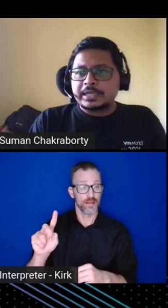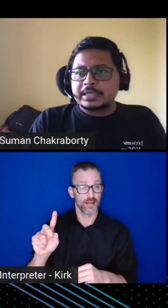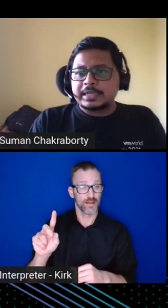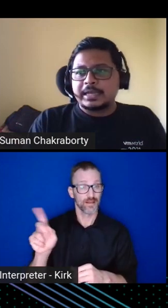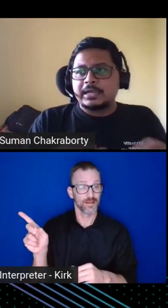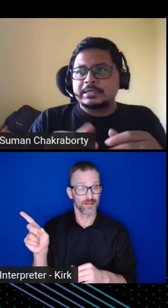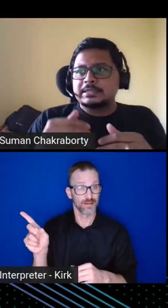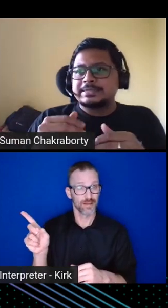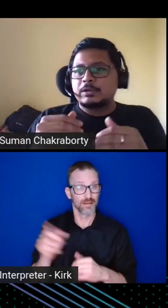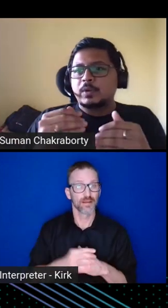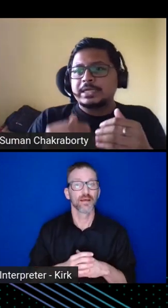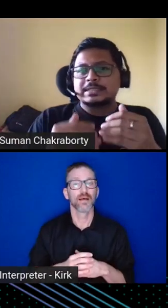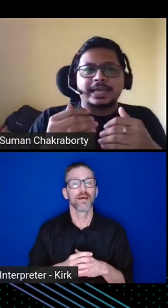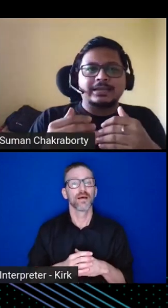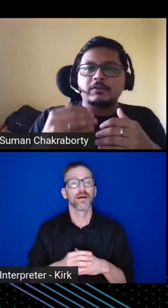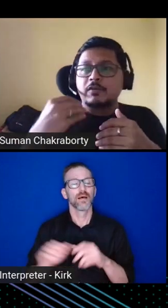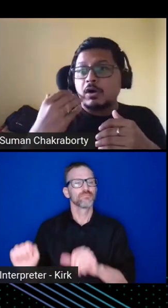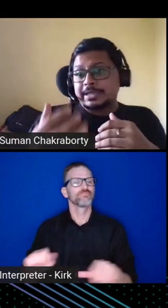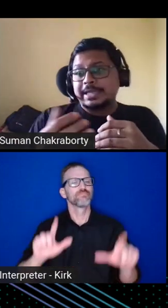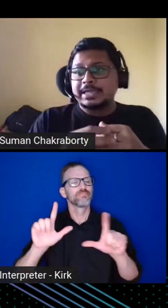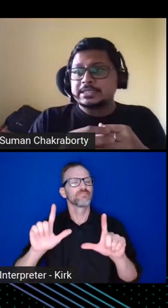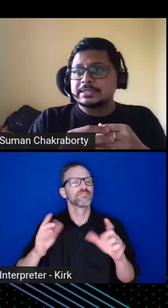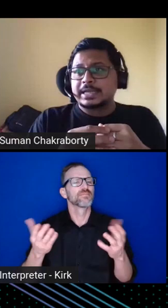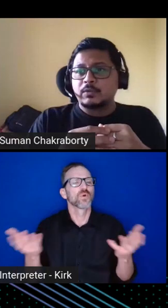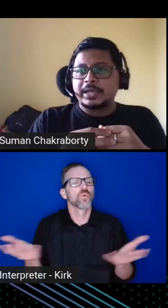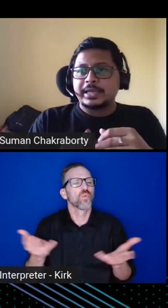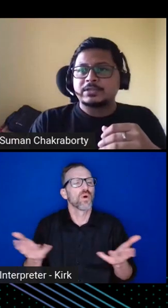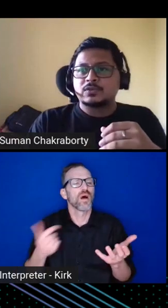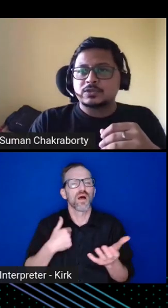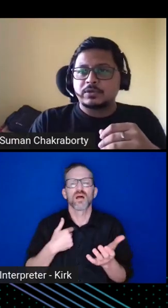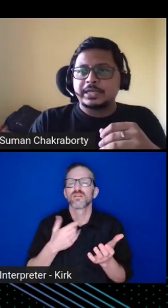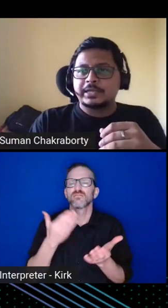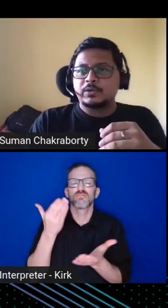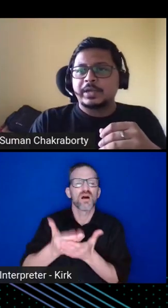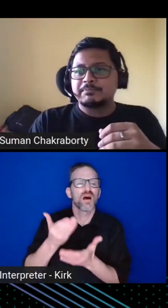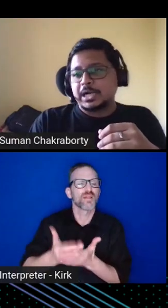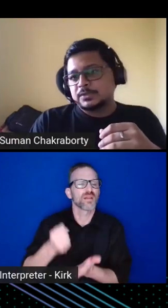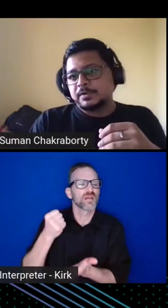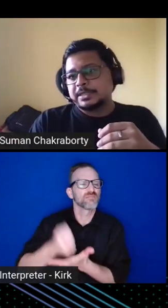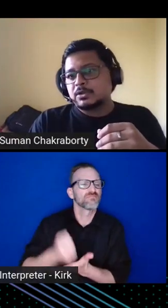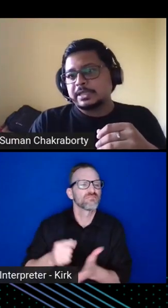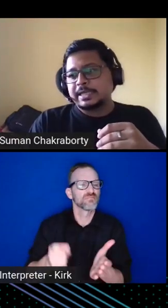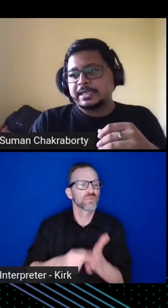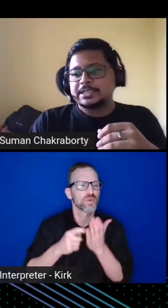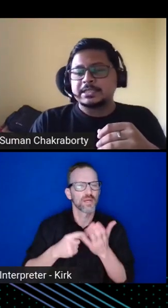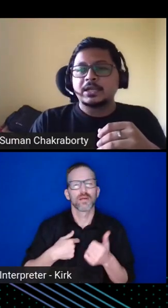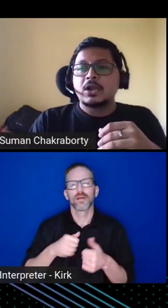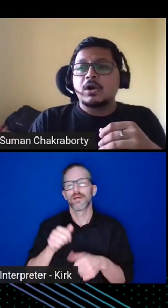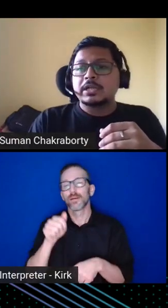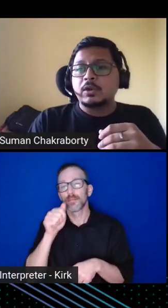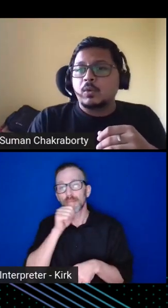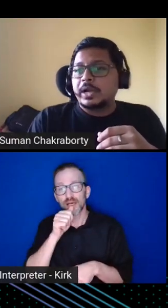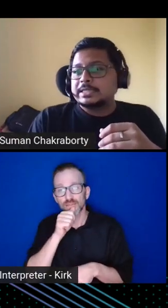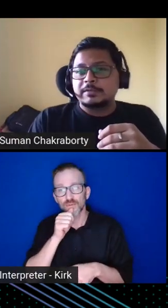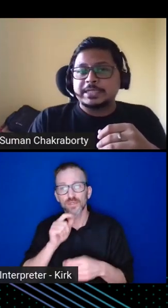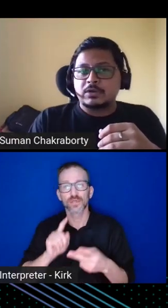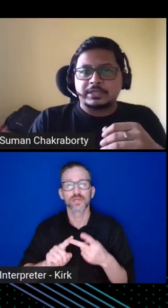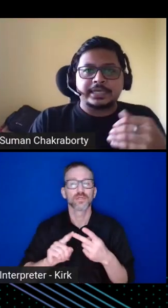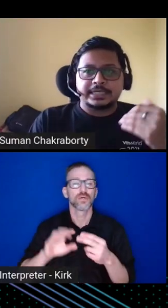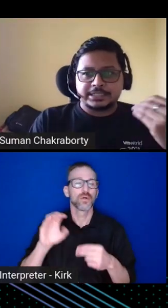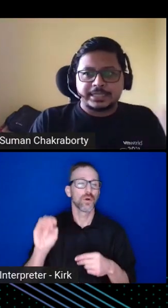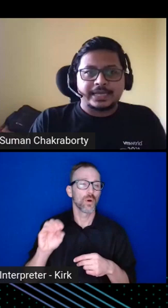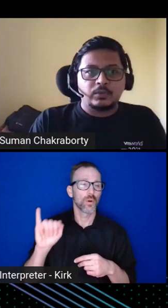you can see what is the kind of authentications that you can get through. So here you get password based authentication or the OIDC